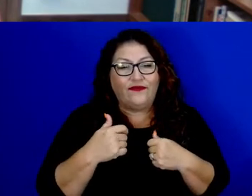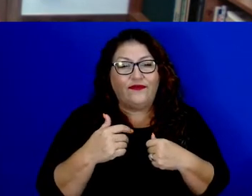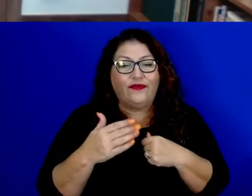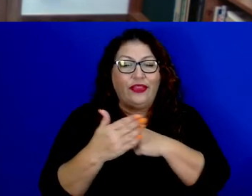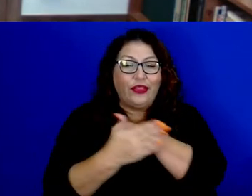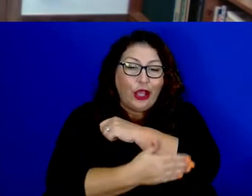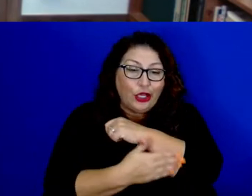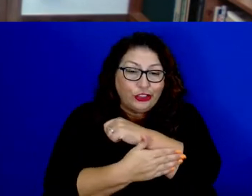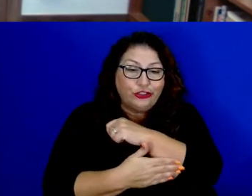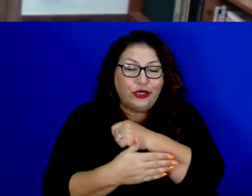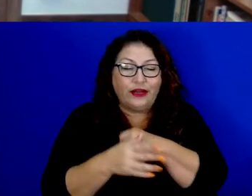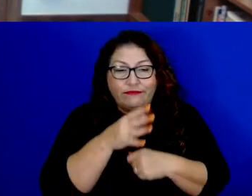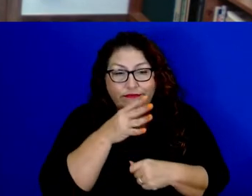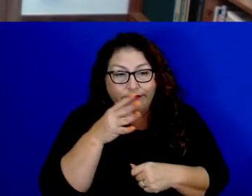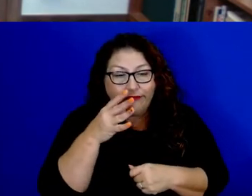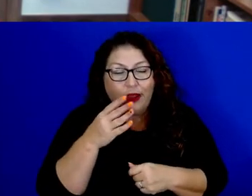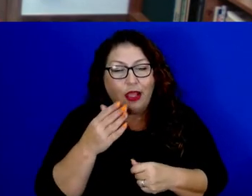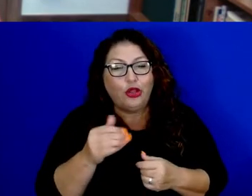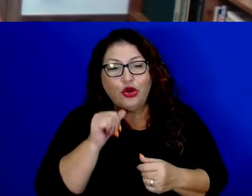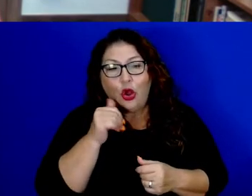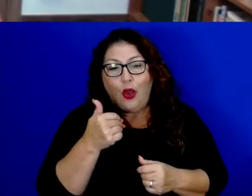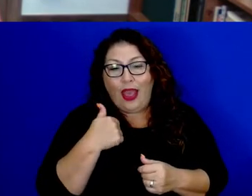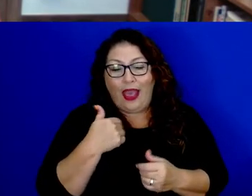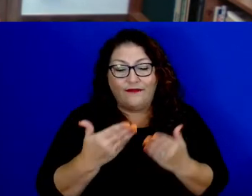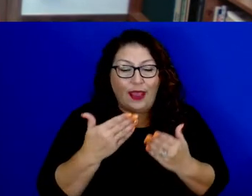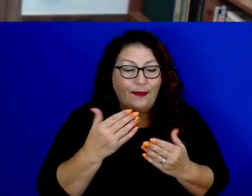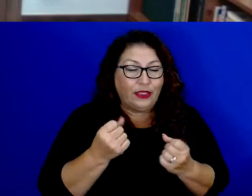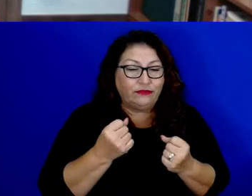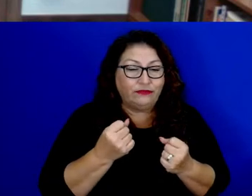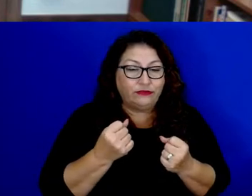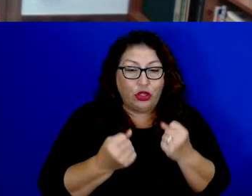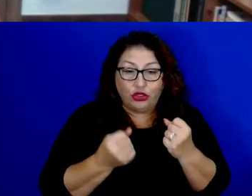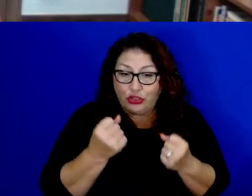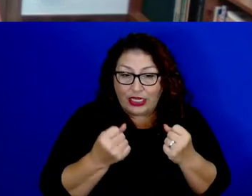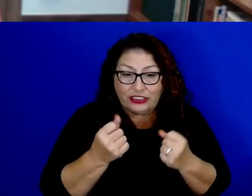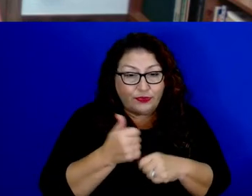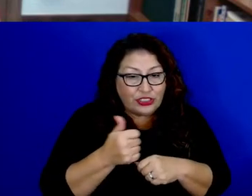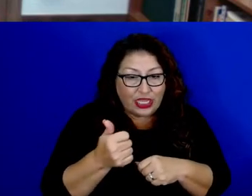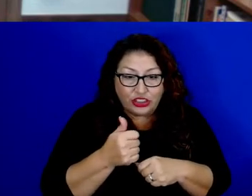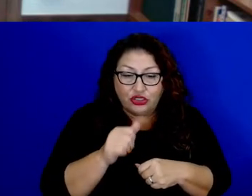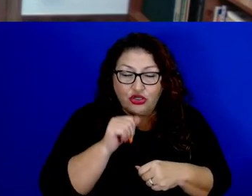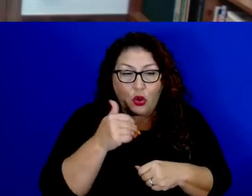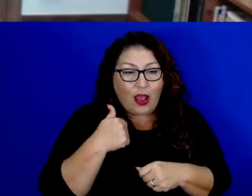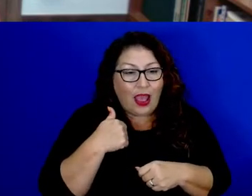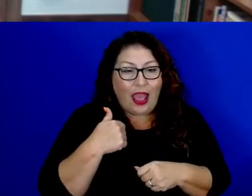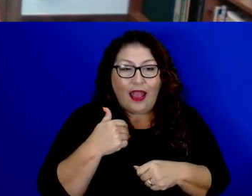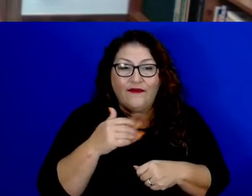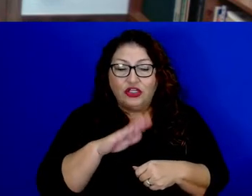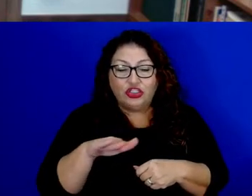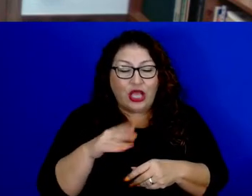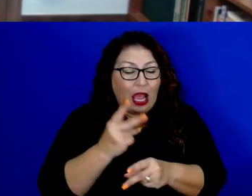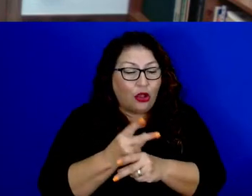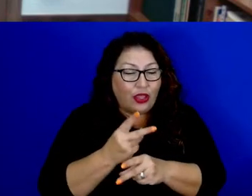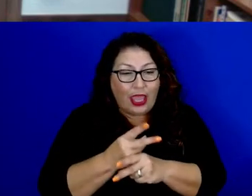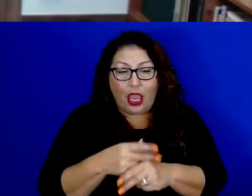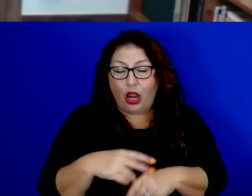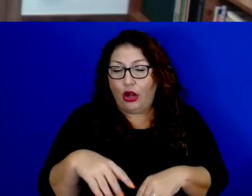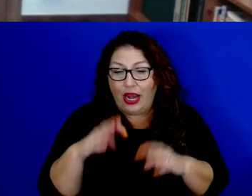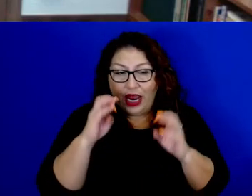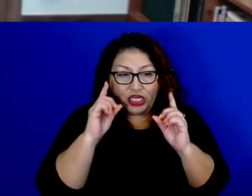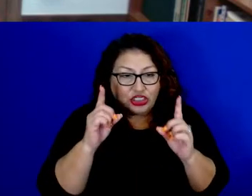maybe transport, you don't have maybe childhood care or education from 0 to 3 years